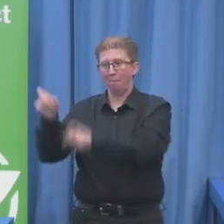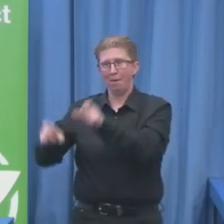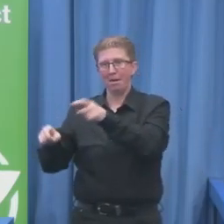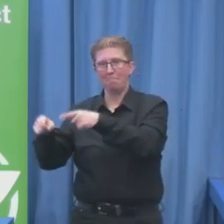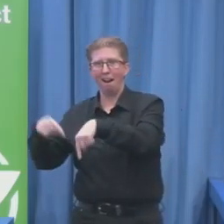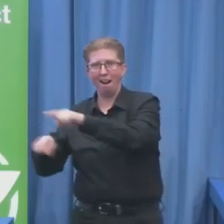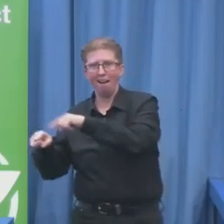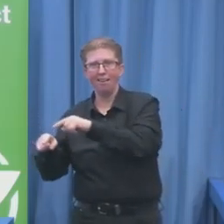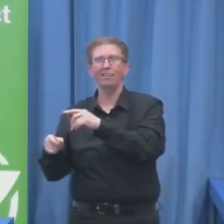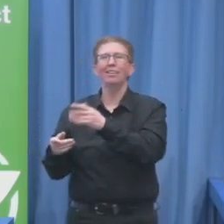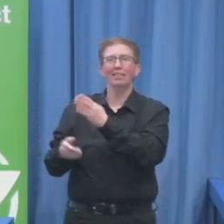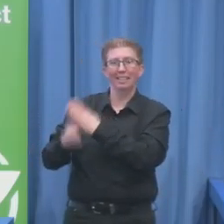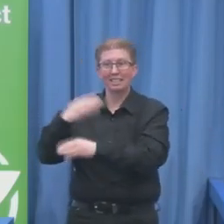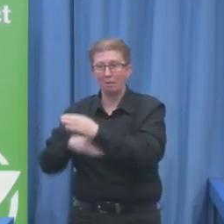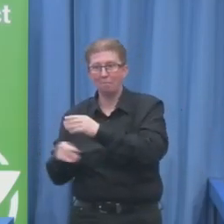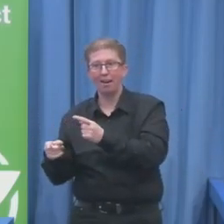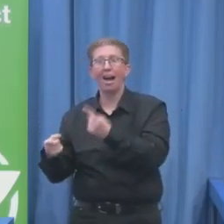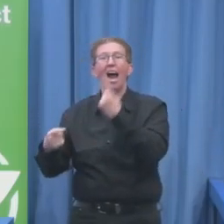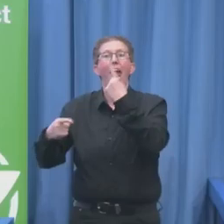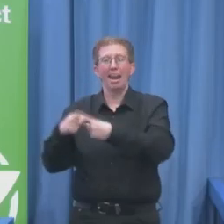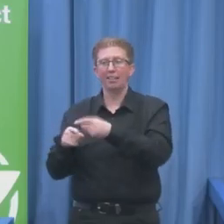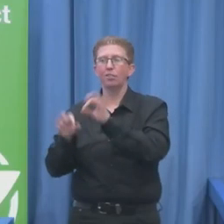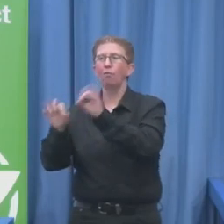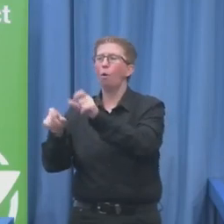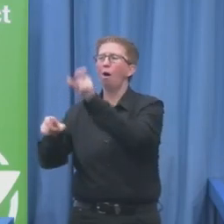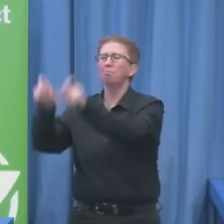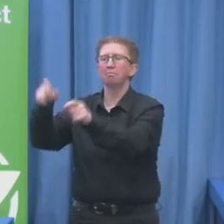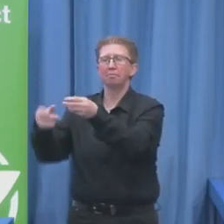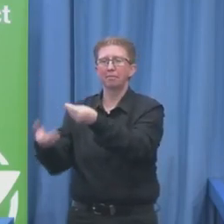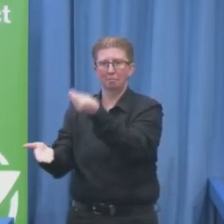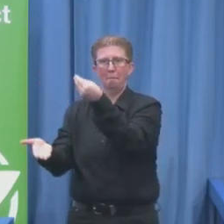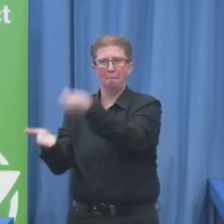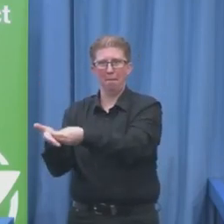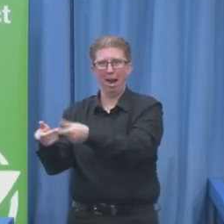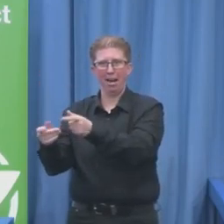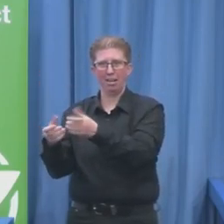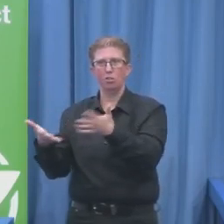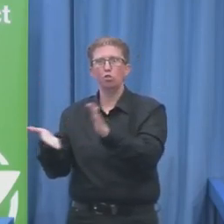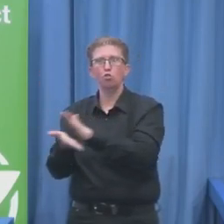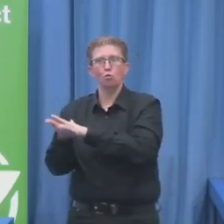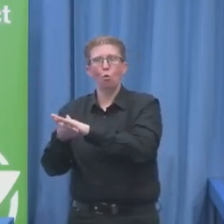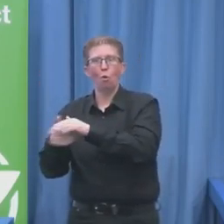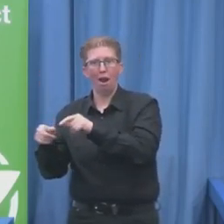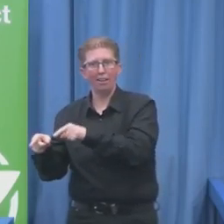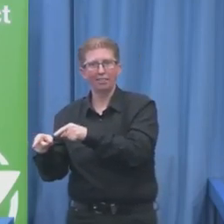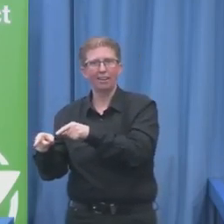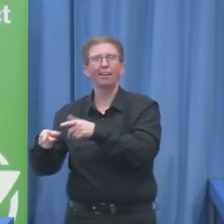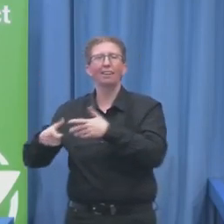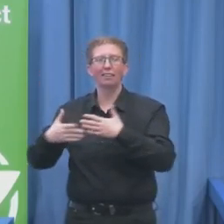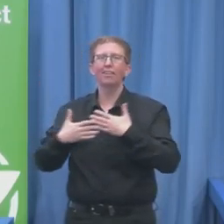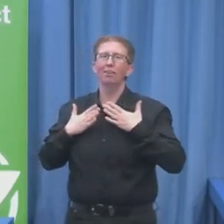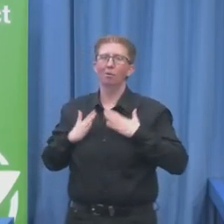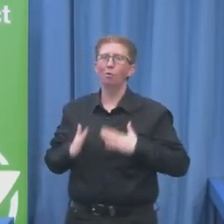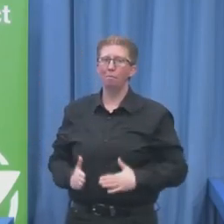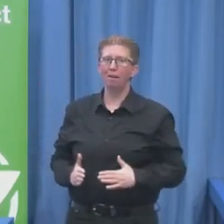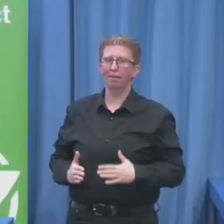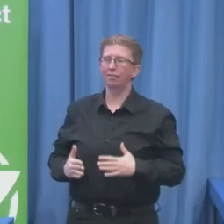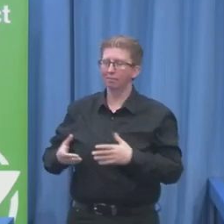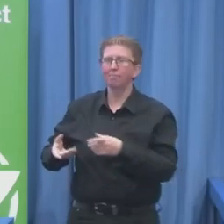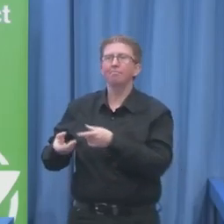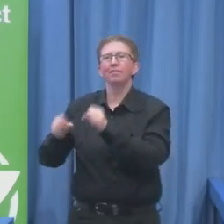time if it's just a social product. You need to focus on the value to the customer. So we see that we have, in some of our